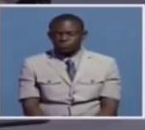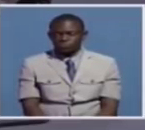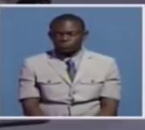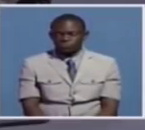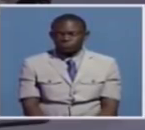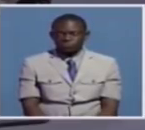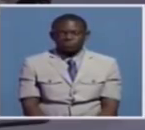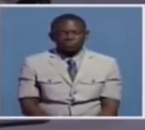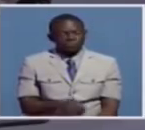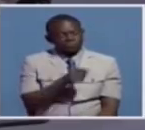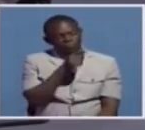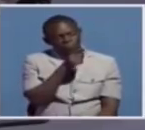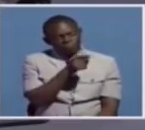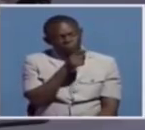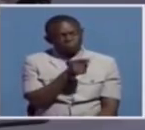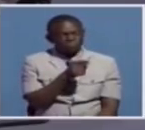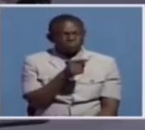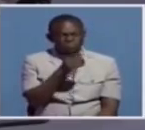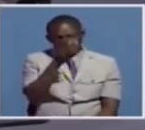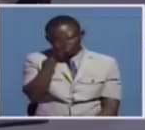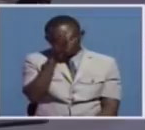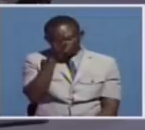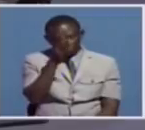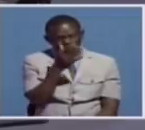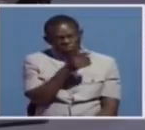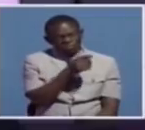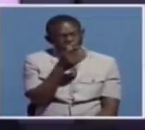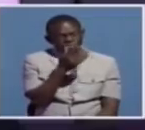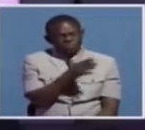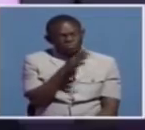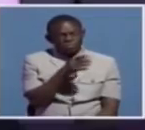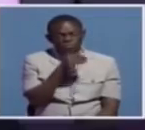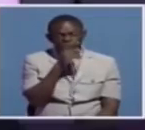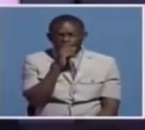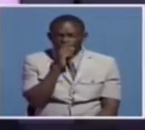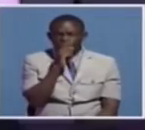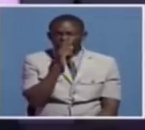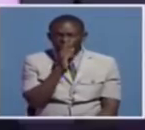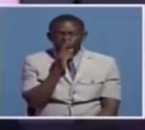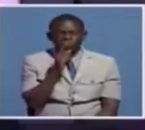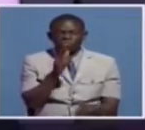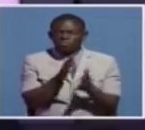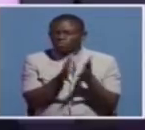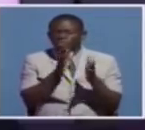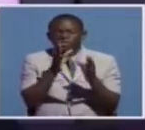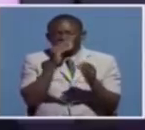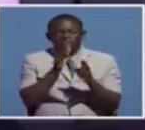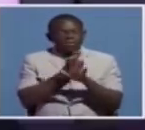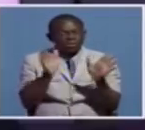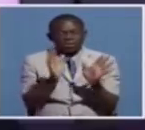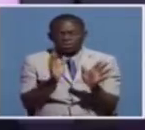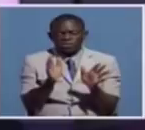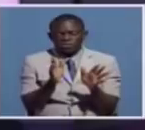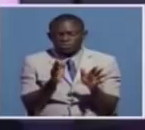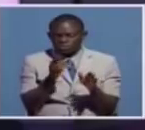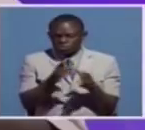Not too loud. Is it something you got from your father? No, I know he was prominent. It's something very much in the limelight. Yeah, no, it's